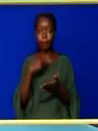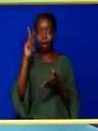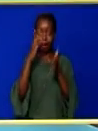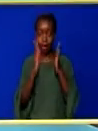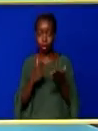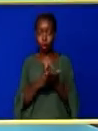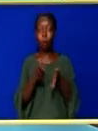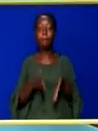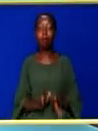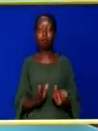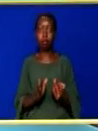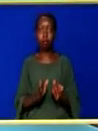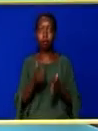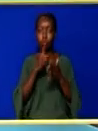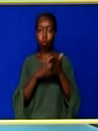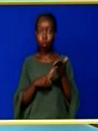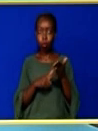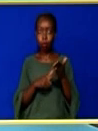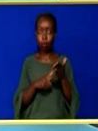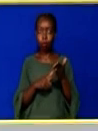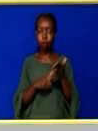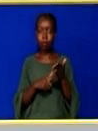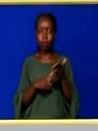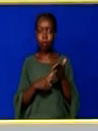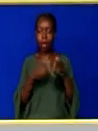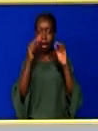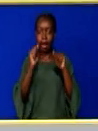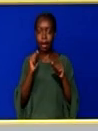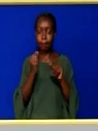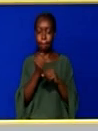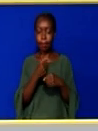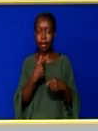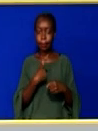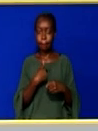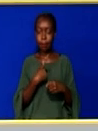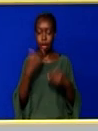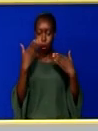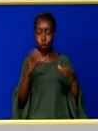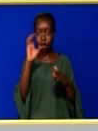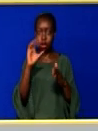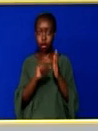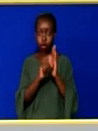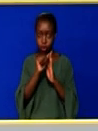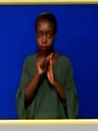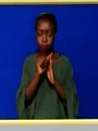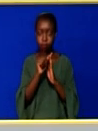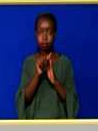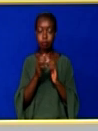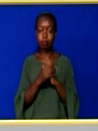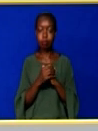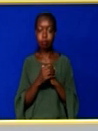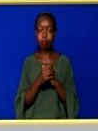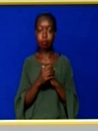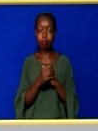by birth. What is it that if I've done, the government can take it away or it can be revoked? So it will form part